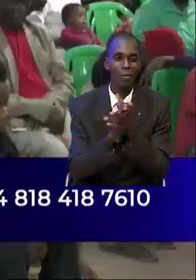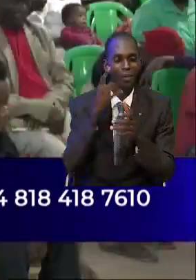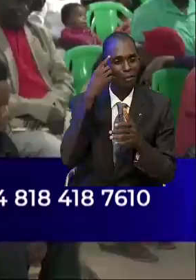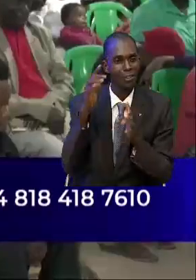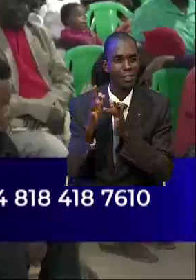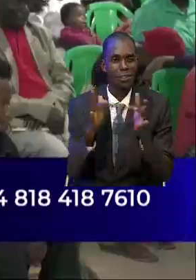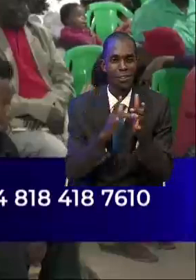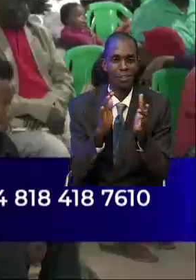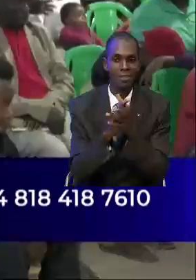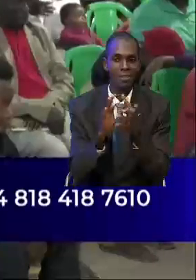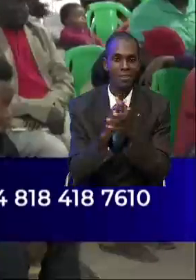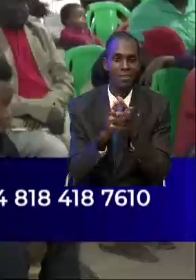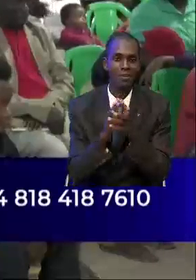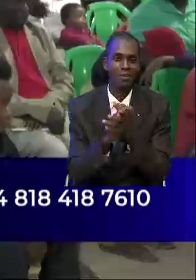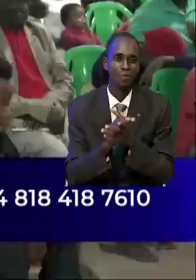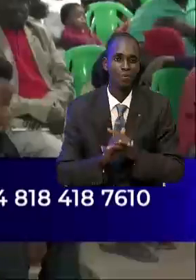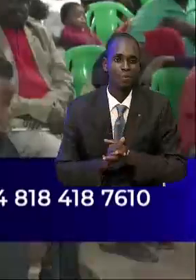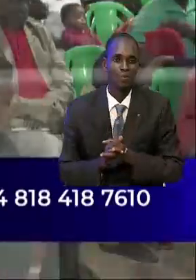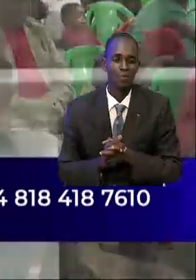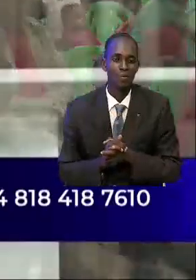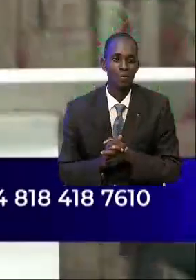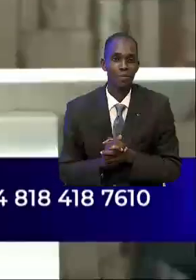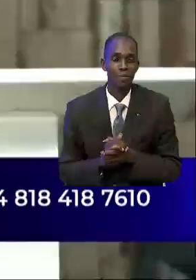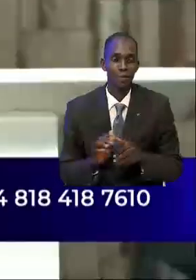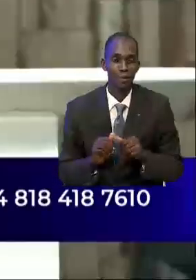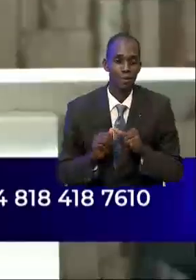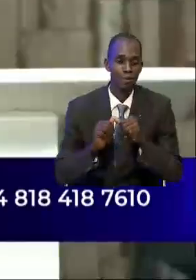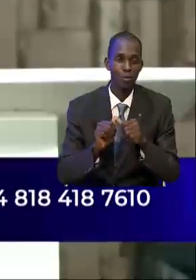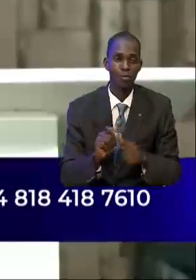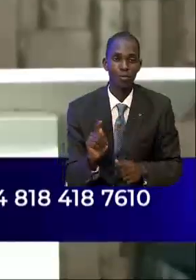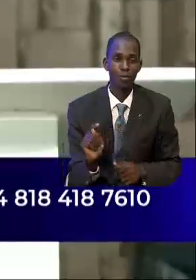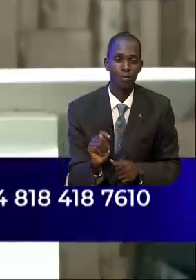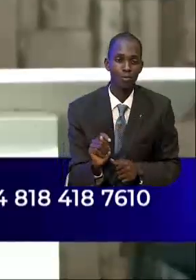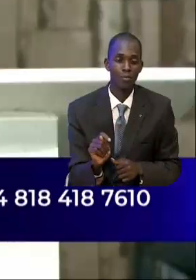name. Put your hand together for Jesus.